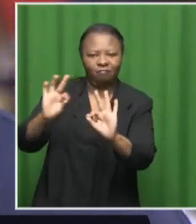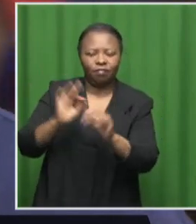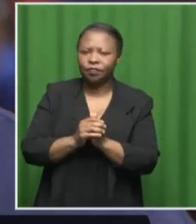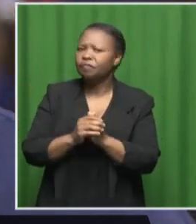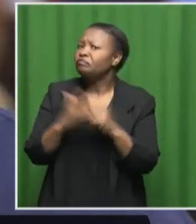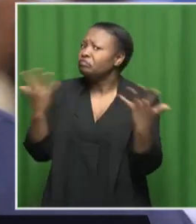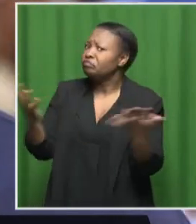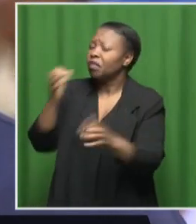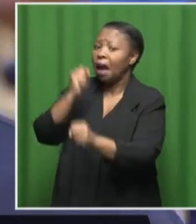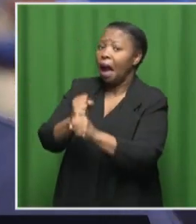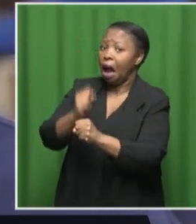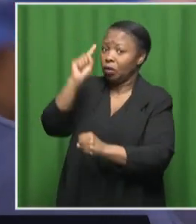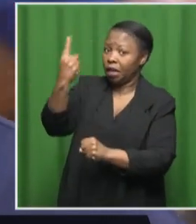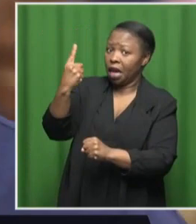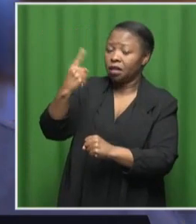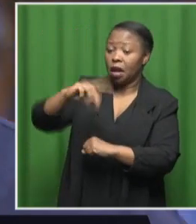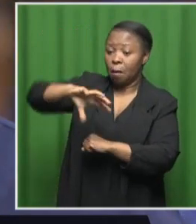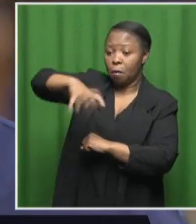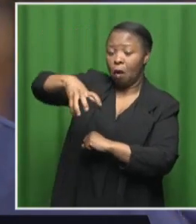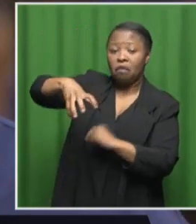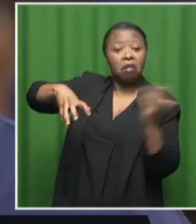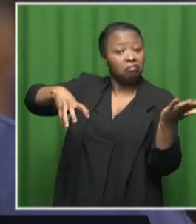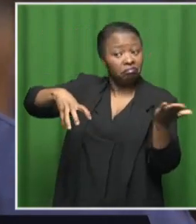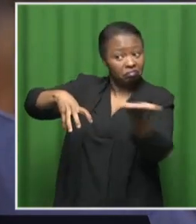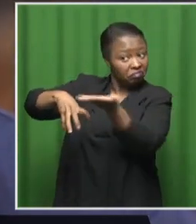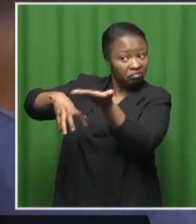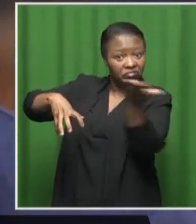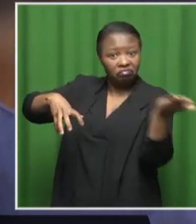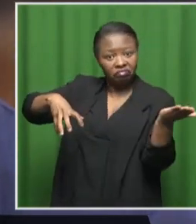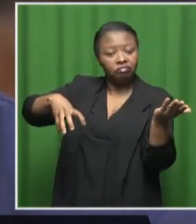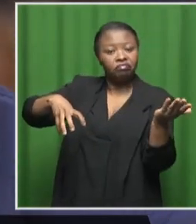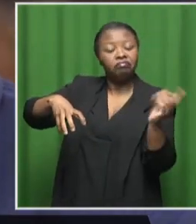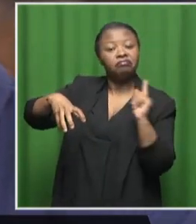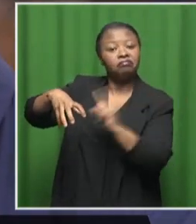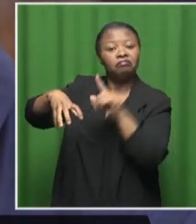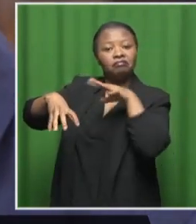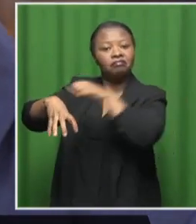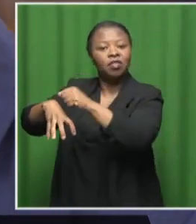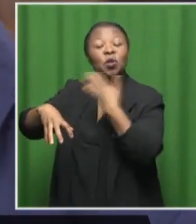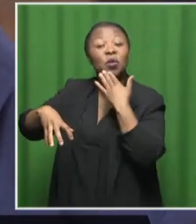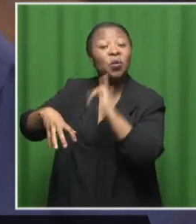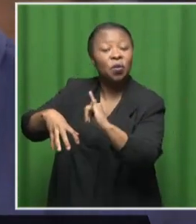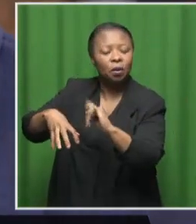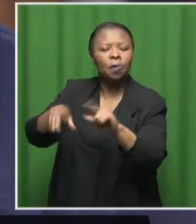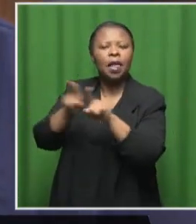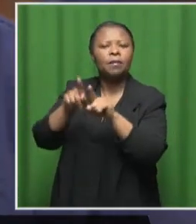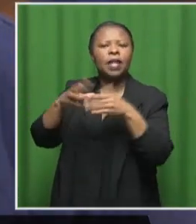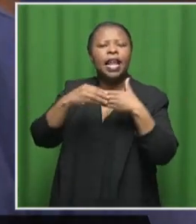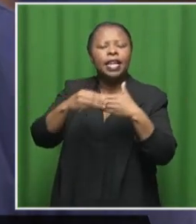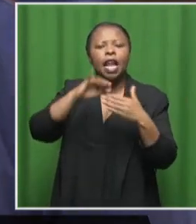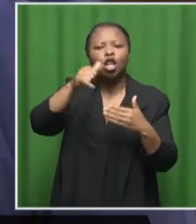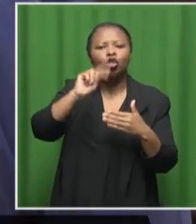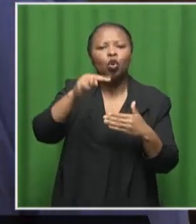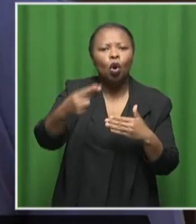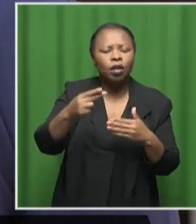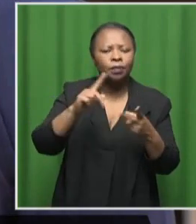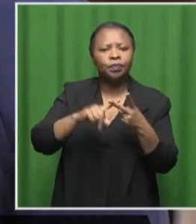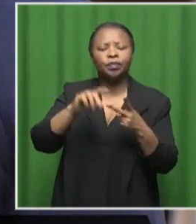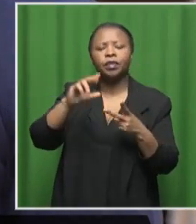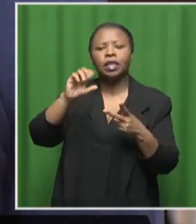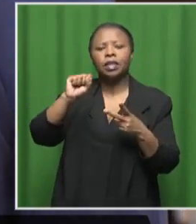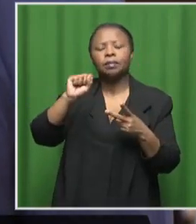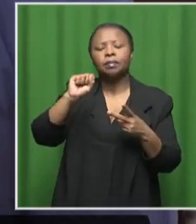Gauteng, the province is up for grabs. The Democratic Alliance's last Congress, you've had leaders like John Moody leave the party, Msimanga